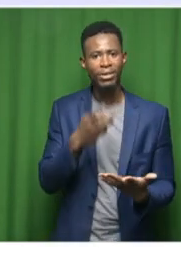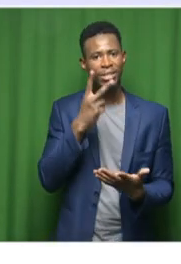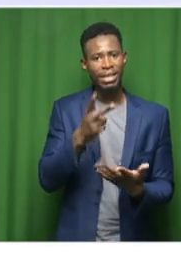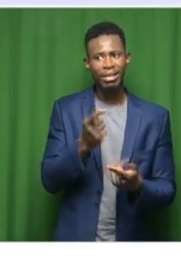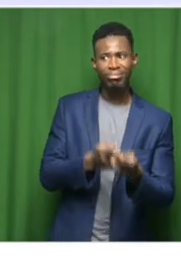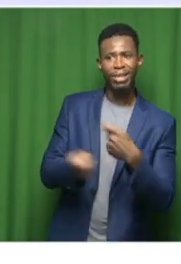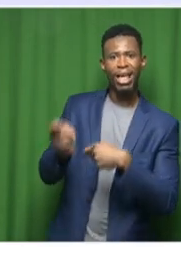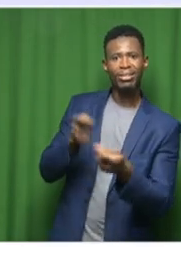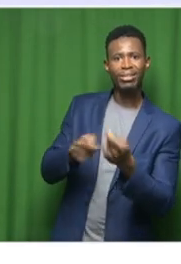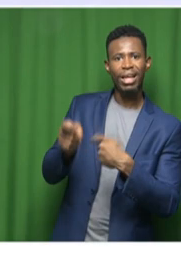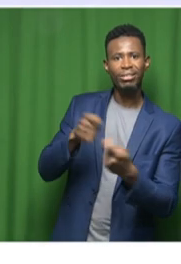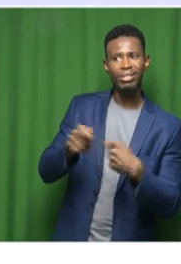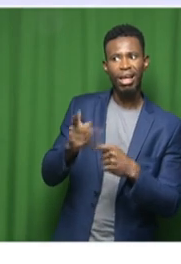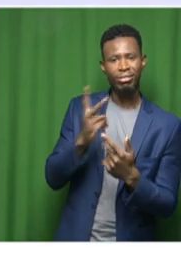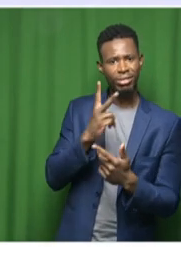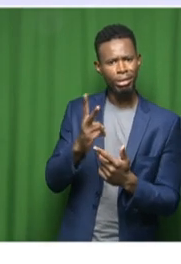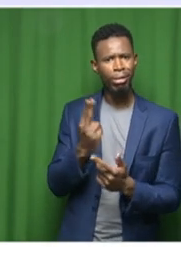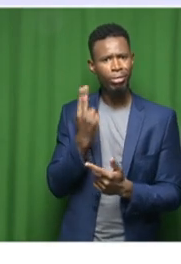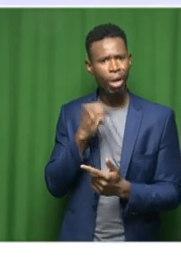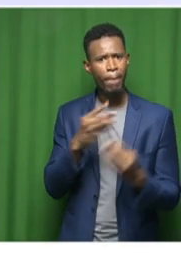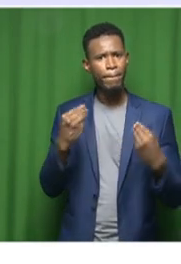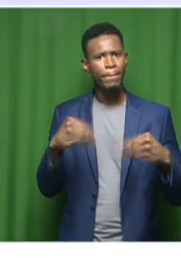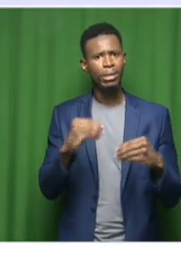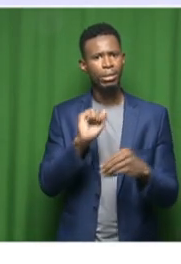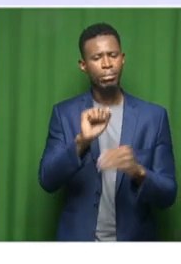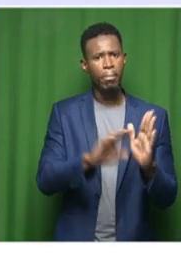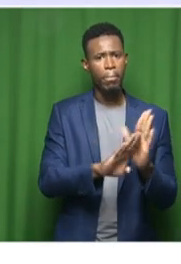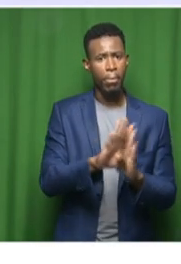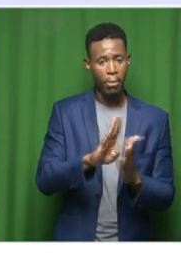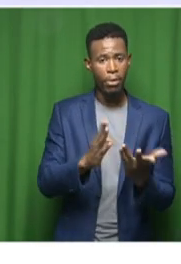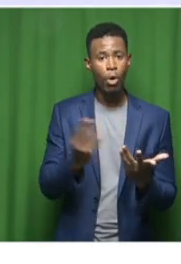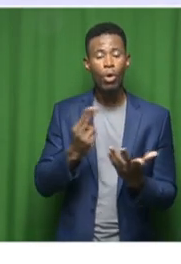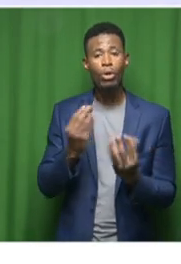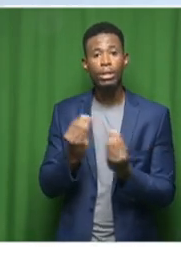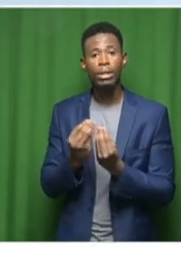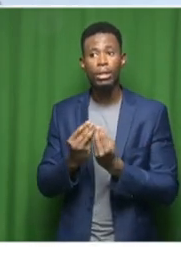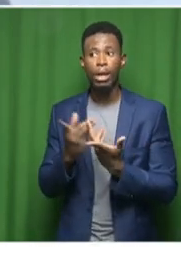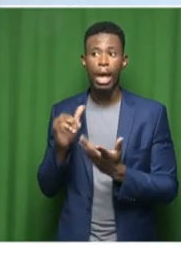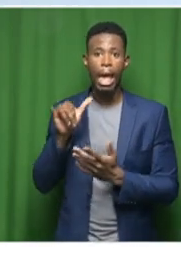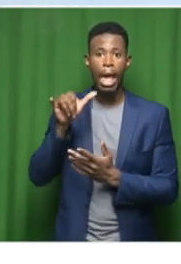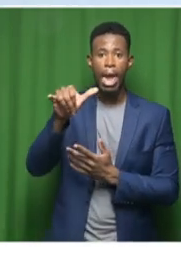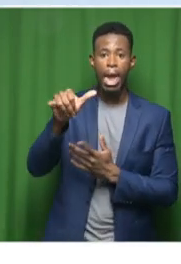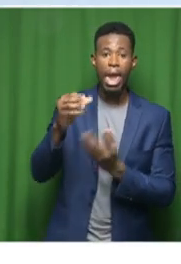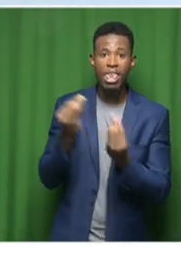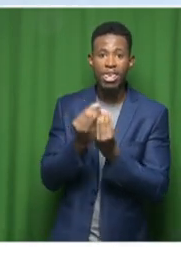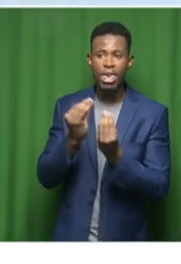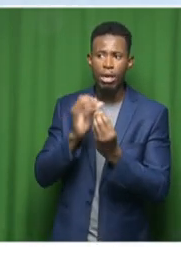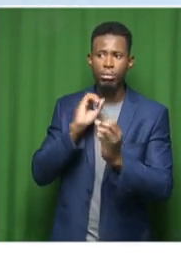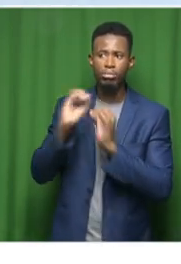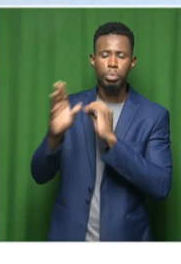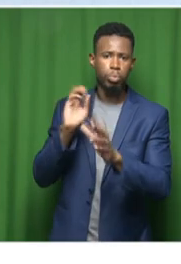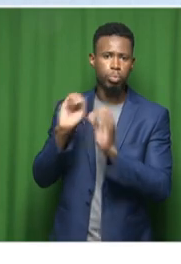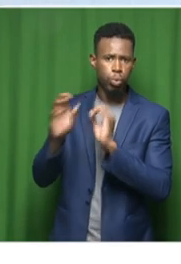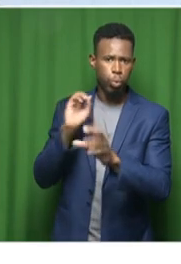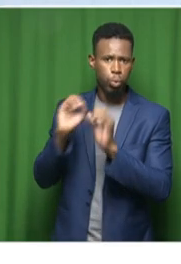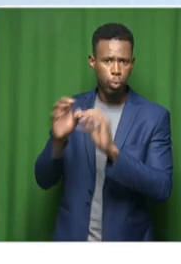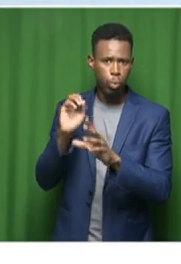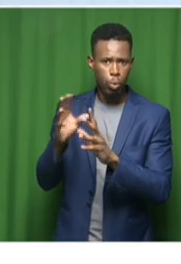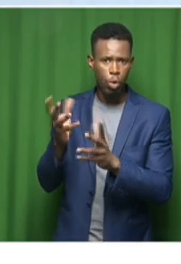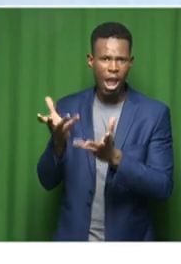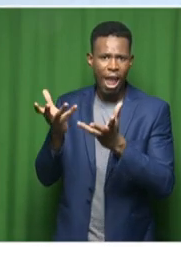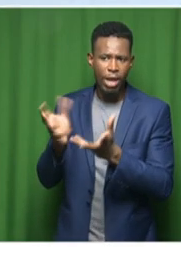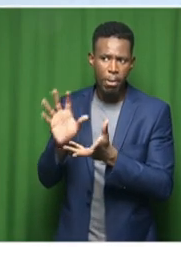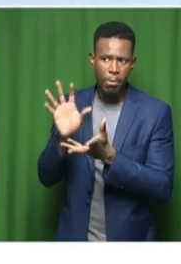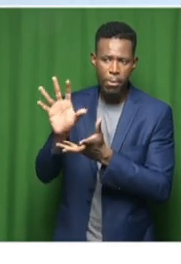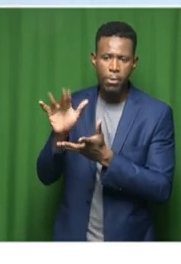So we participate in the transportation of air cargo, we participate in the transportation of passengers, but of course we ensure that we connect